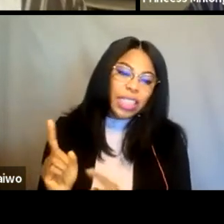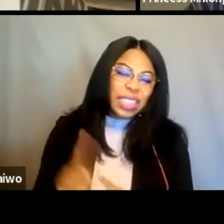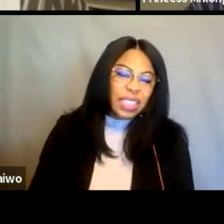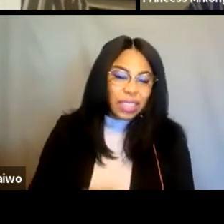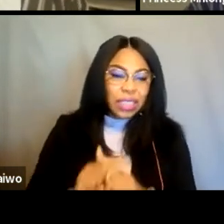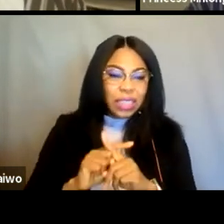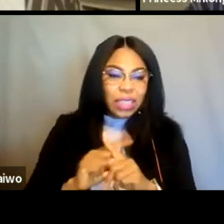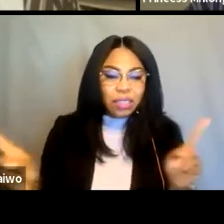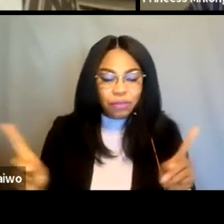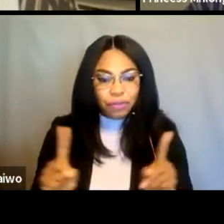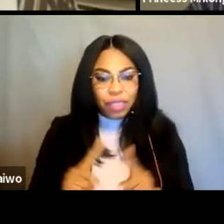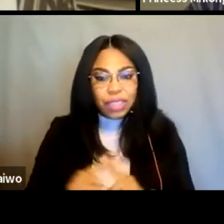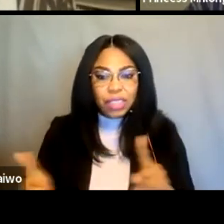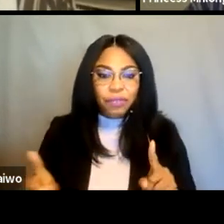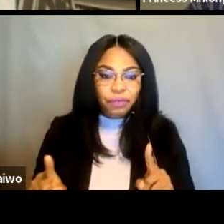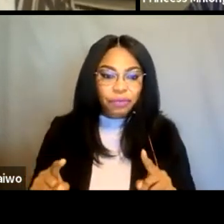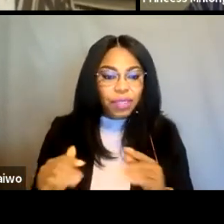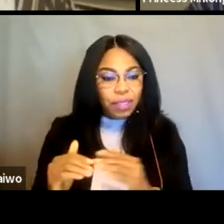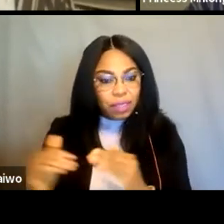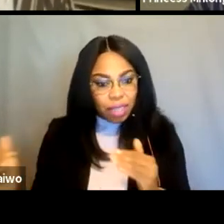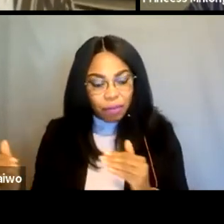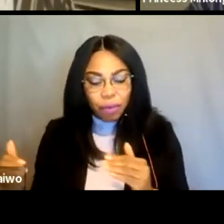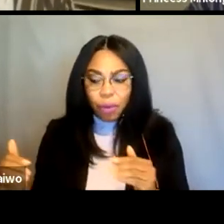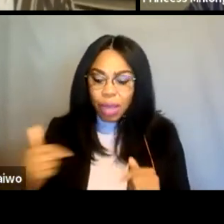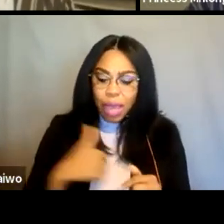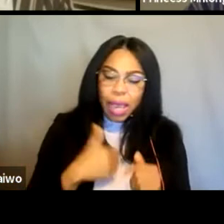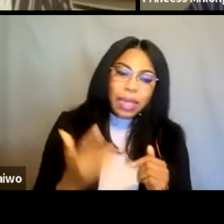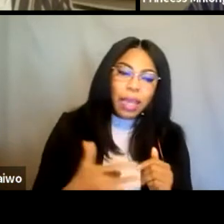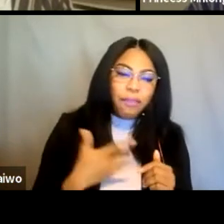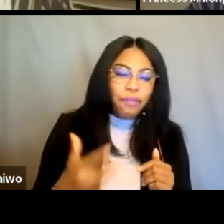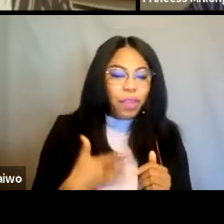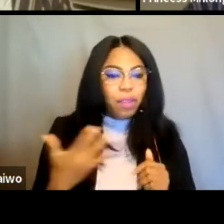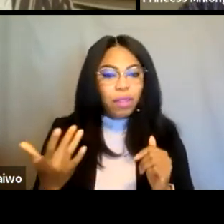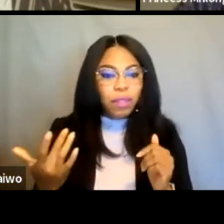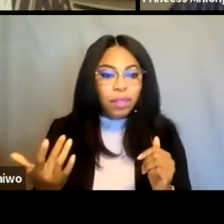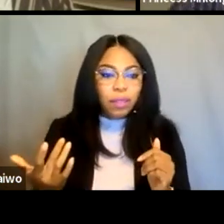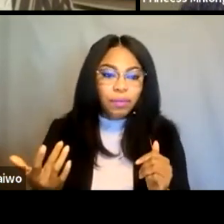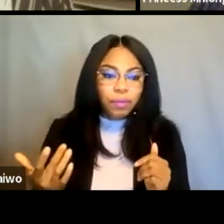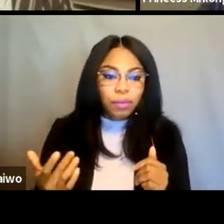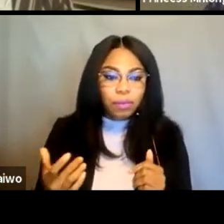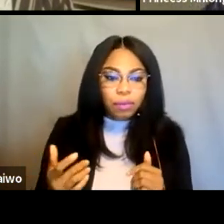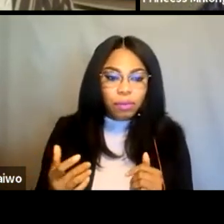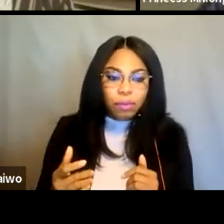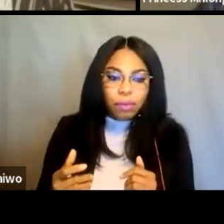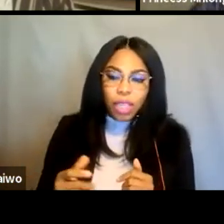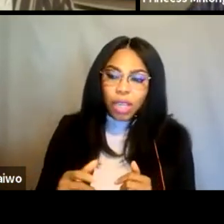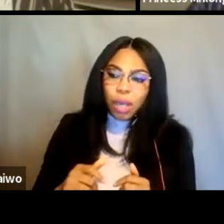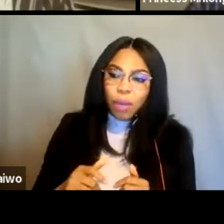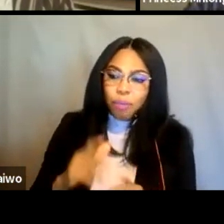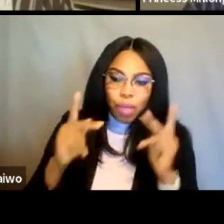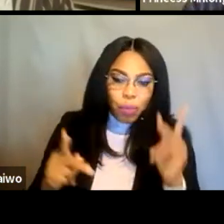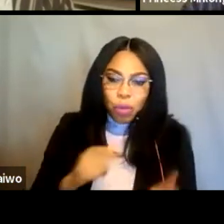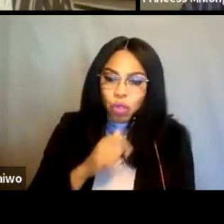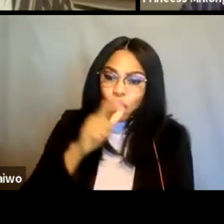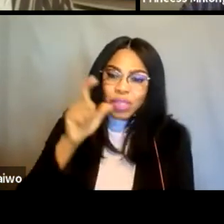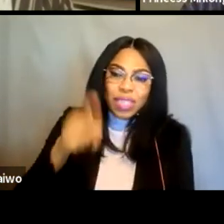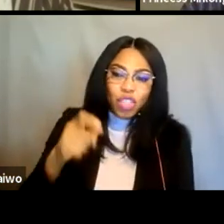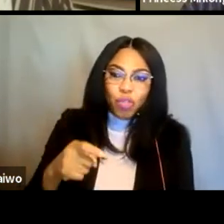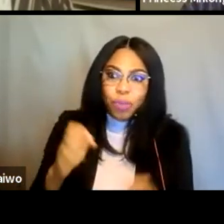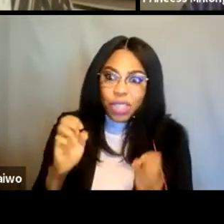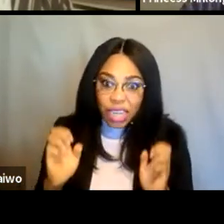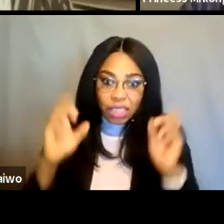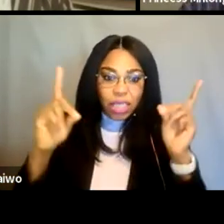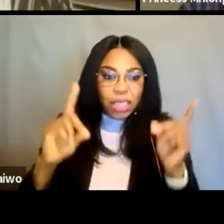different levels. And I feel that, you know, it's not, someone doesn't need to be that educated before they become a dramaturg. There are some